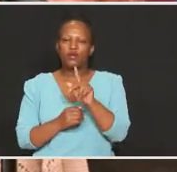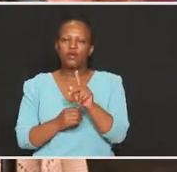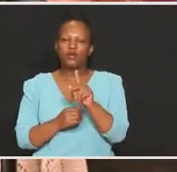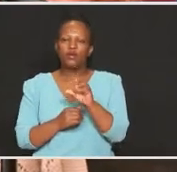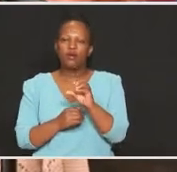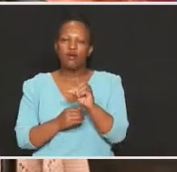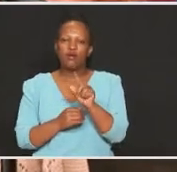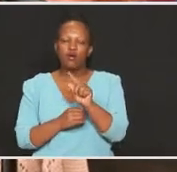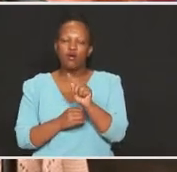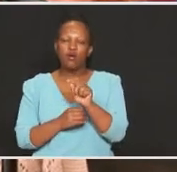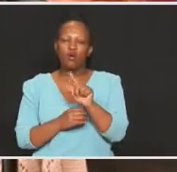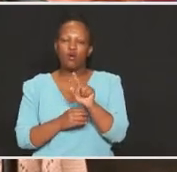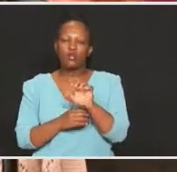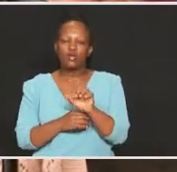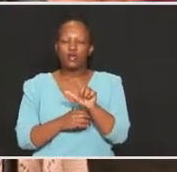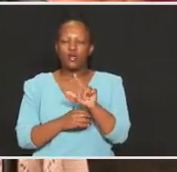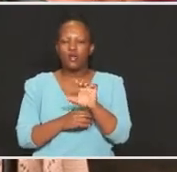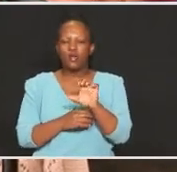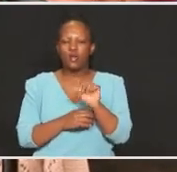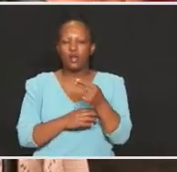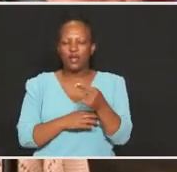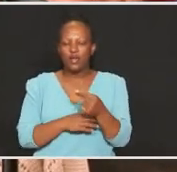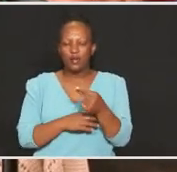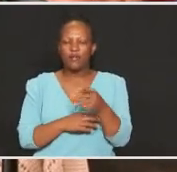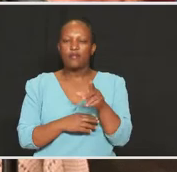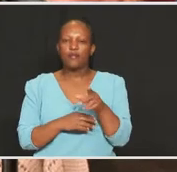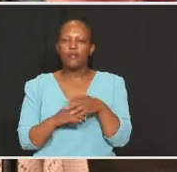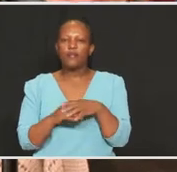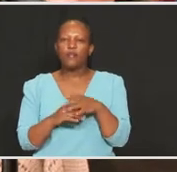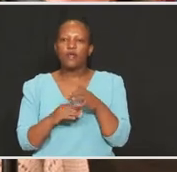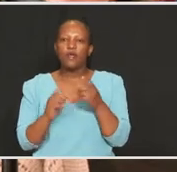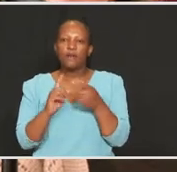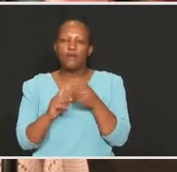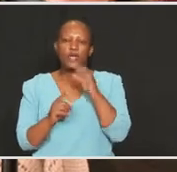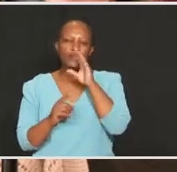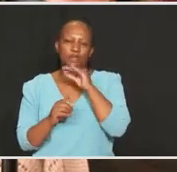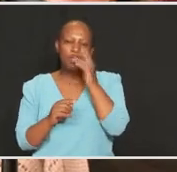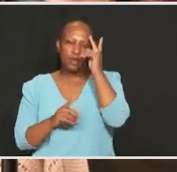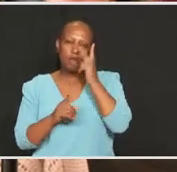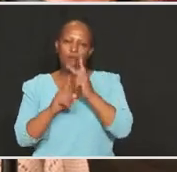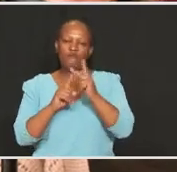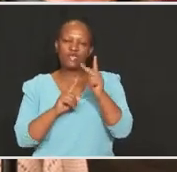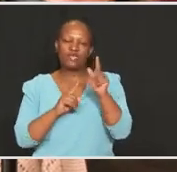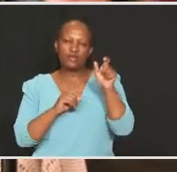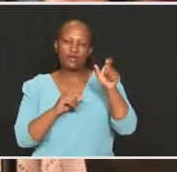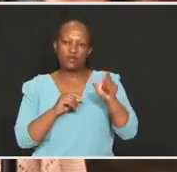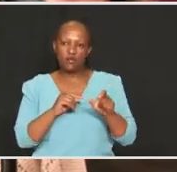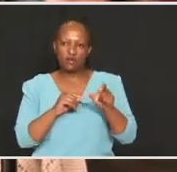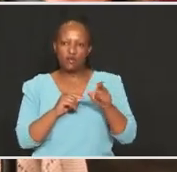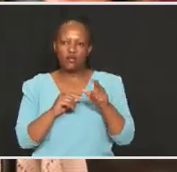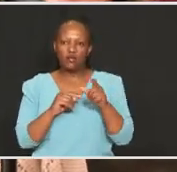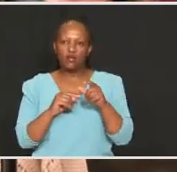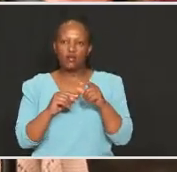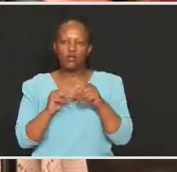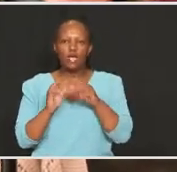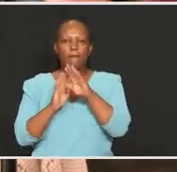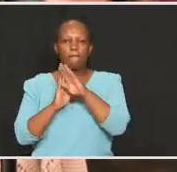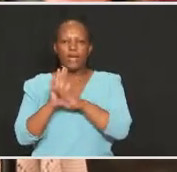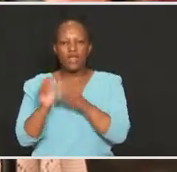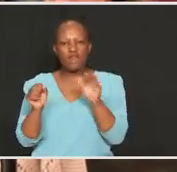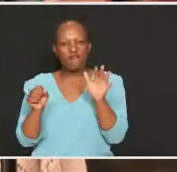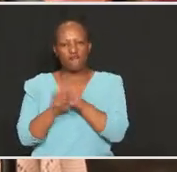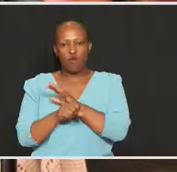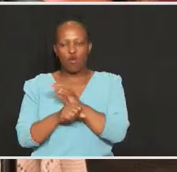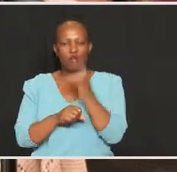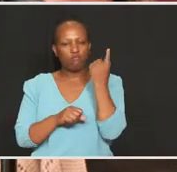for 16 years and currently a play therapist for seven so I'm speaking as a professional person and I oppose the entire billable